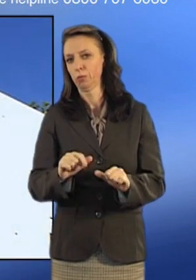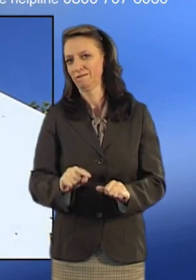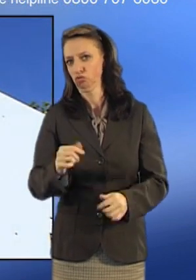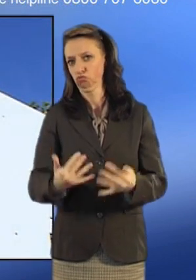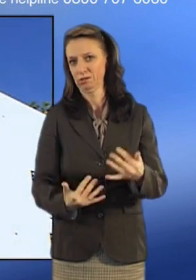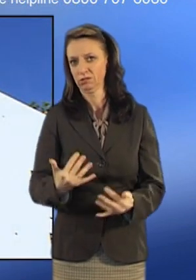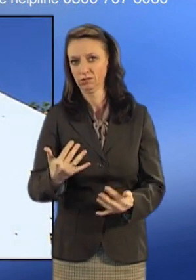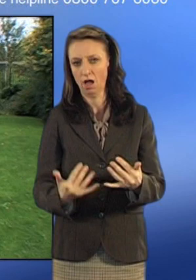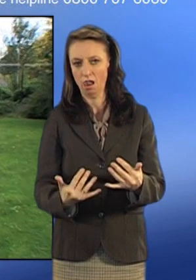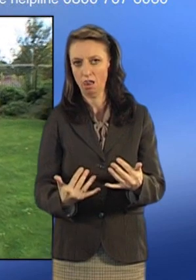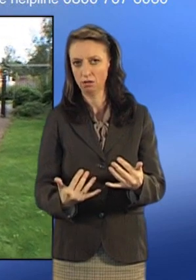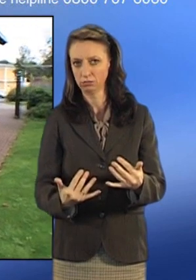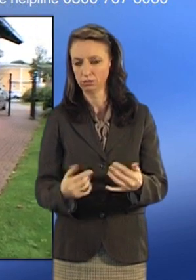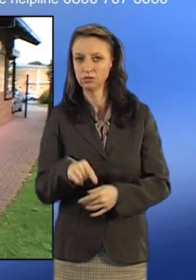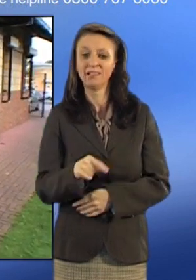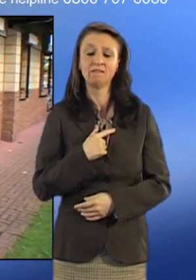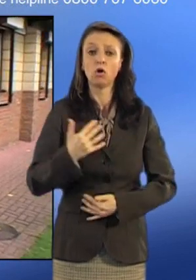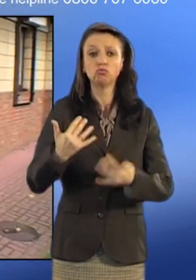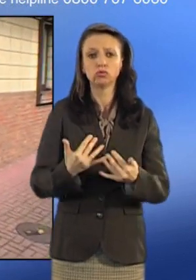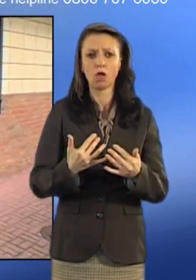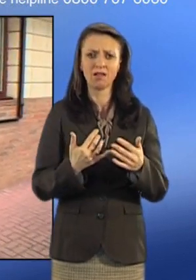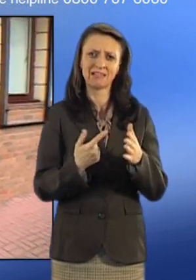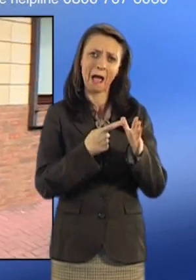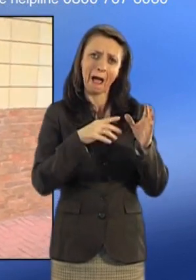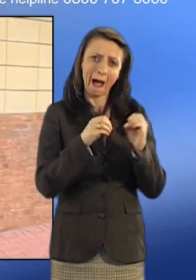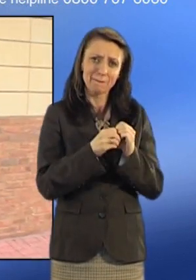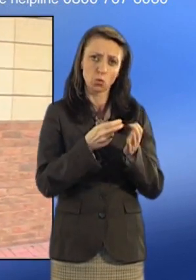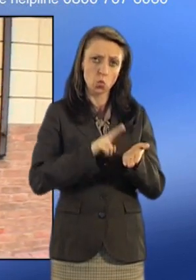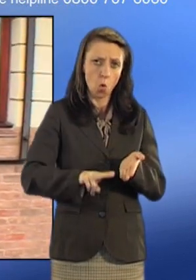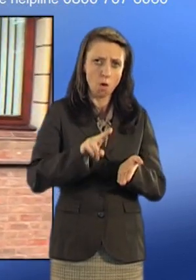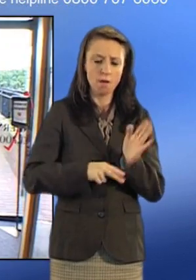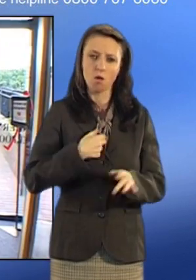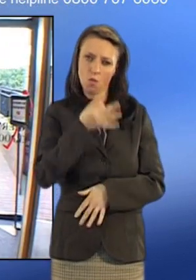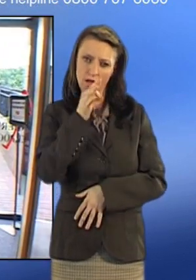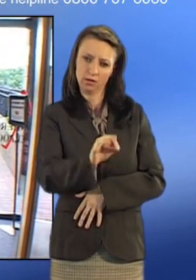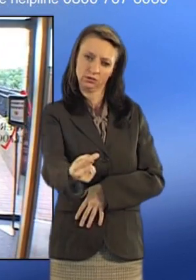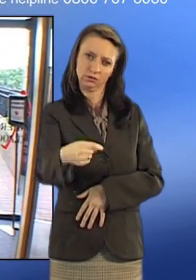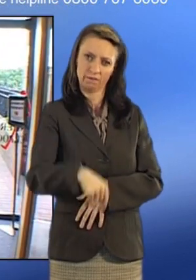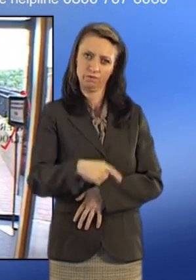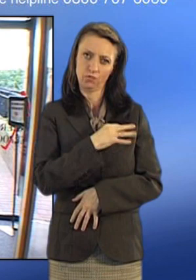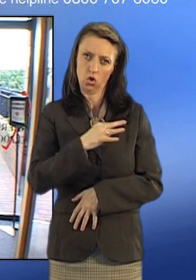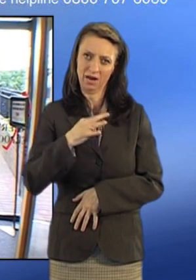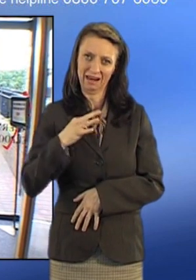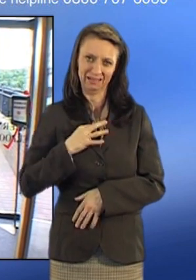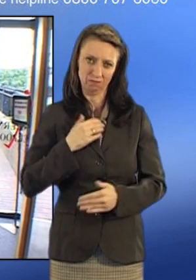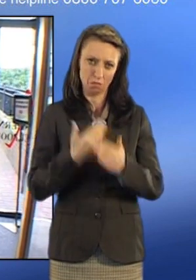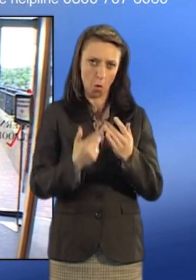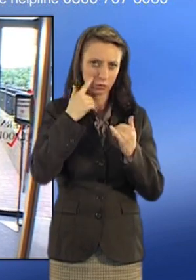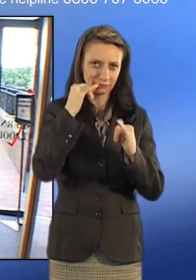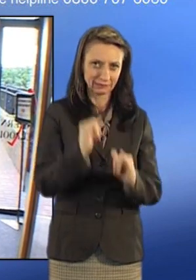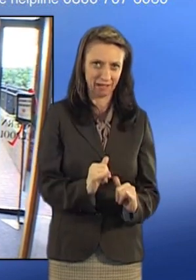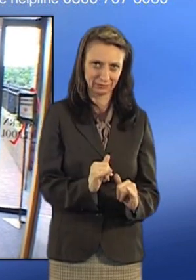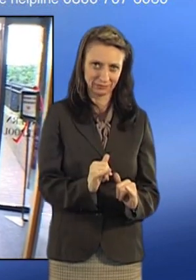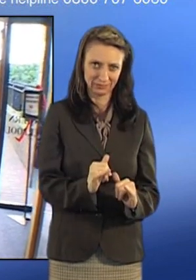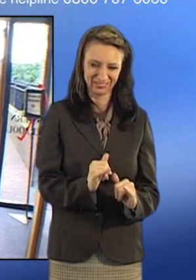If your result is abnormal, we will invite you to attend a clinic for further tests. To reduce anxiety, this usually